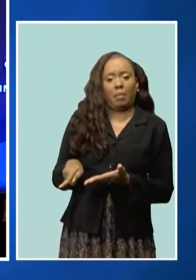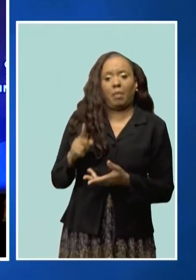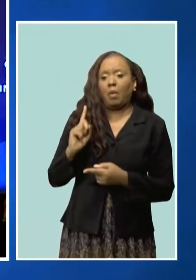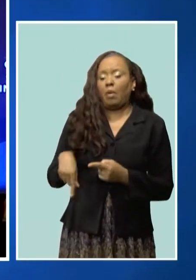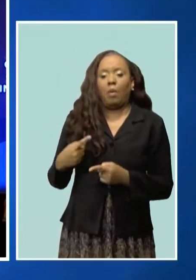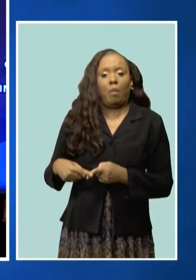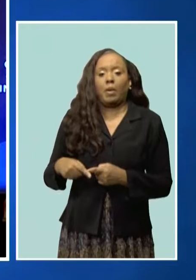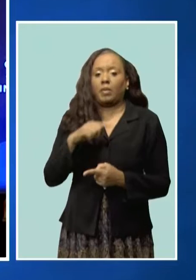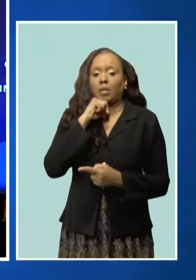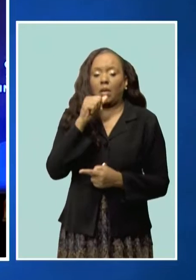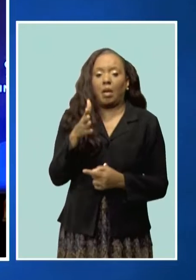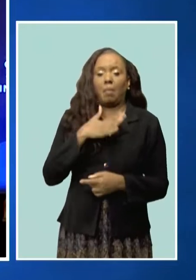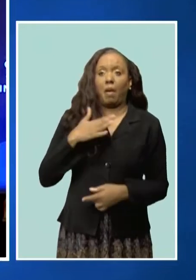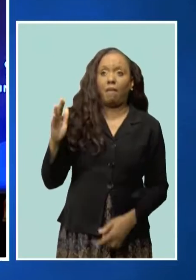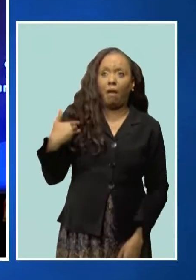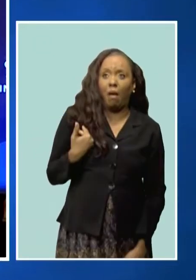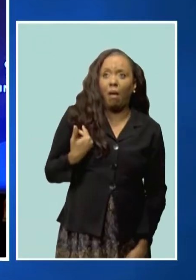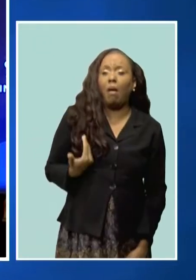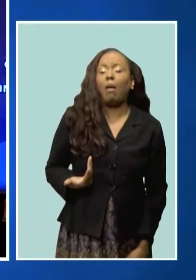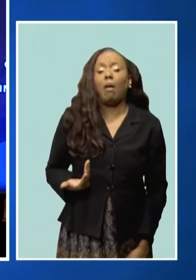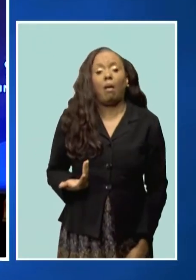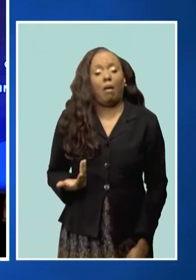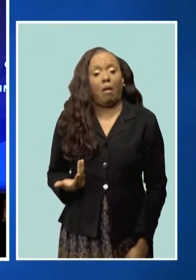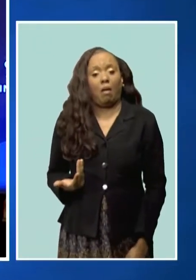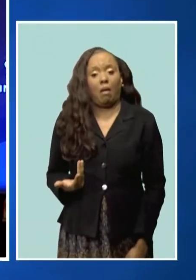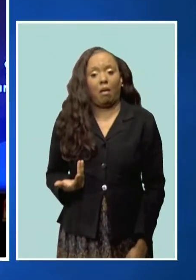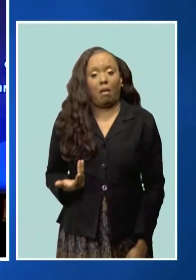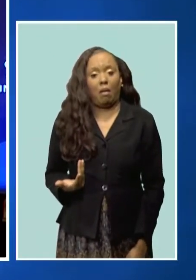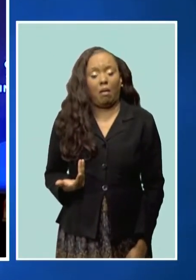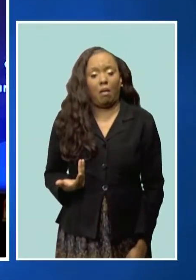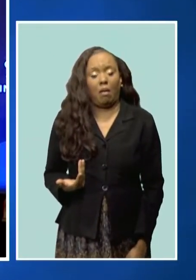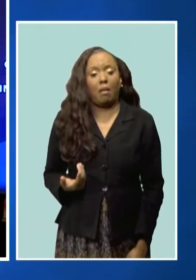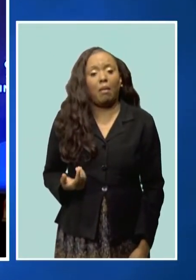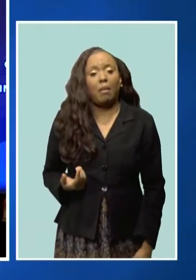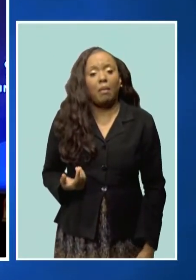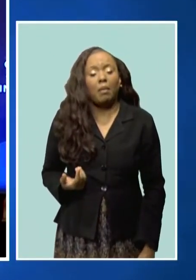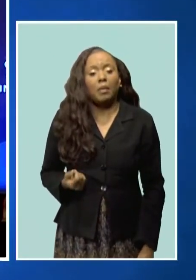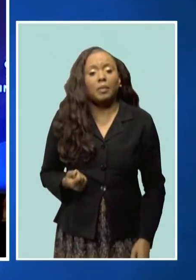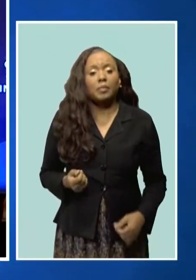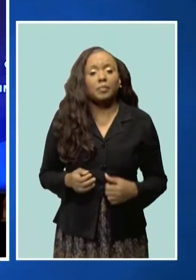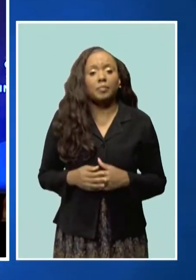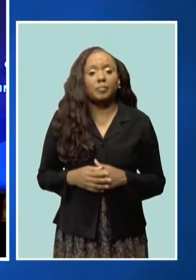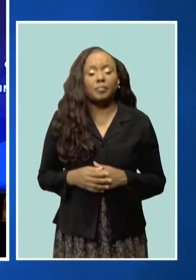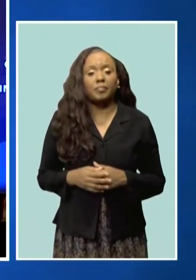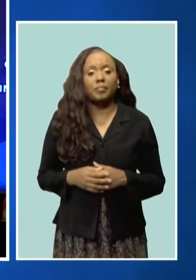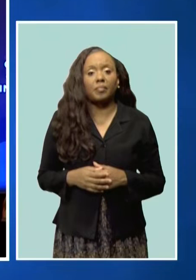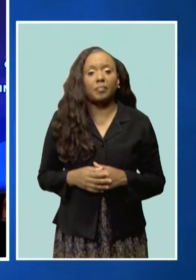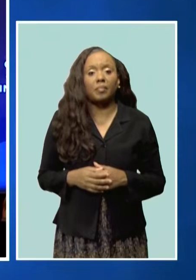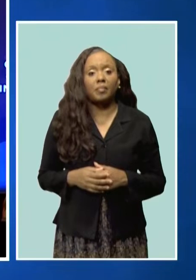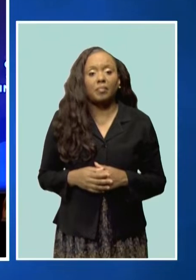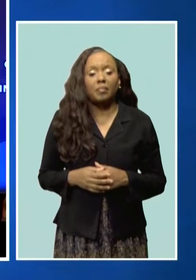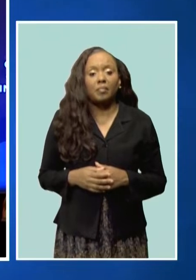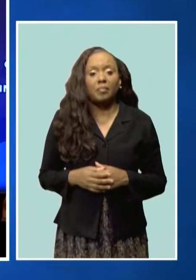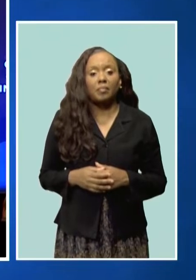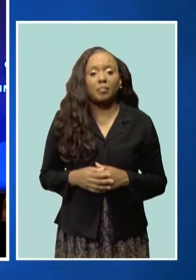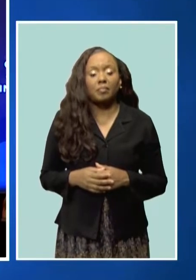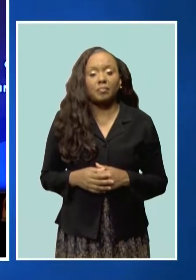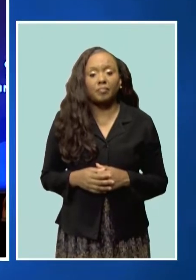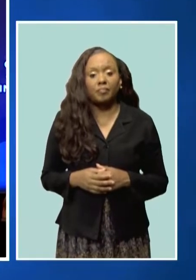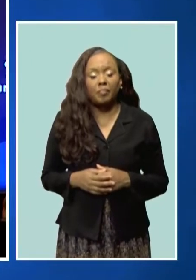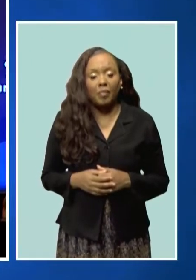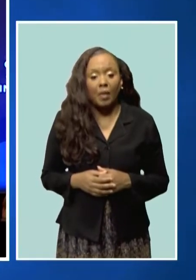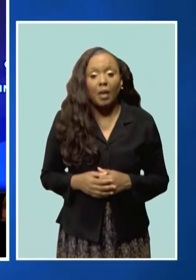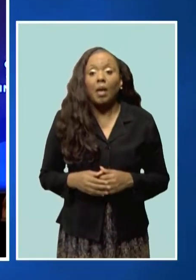not cause it? And why am I then being made to leave out and omit in essential spending in education